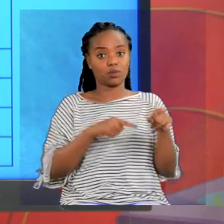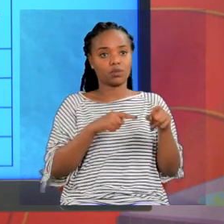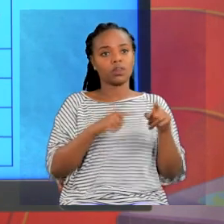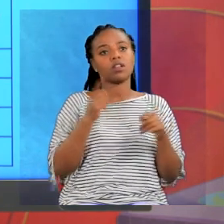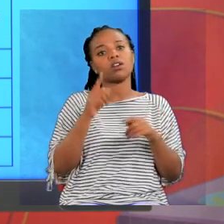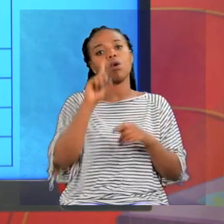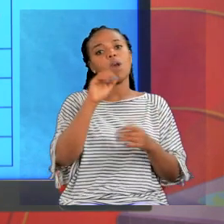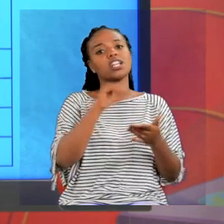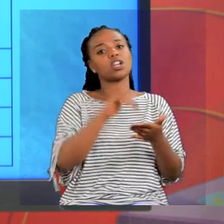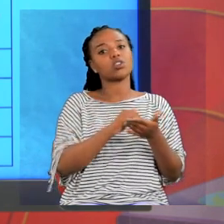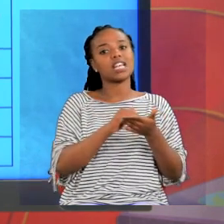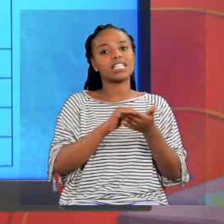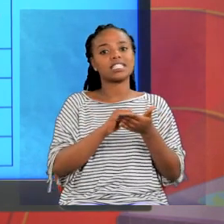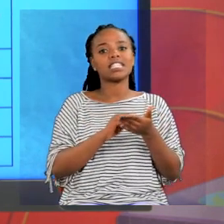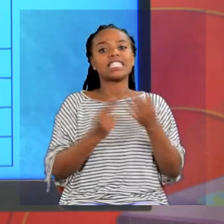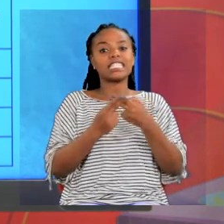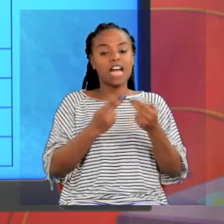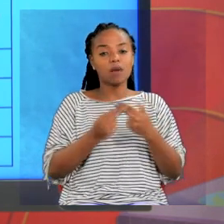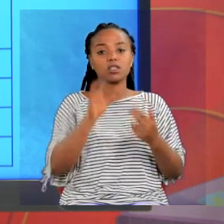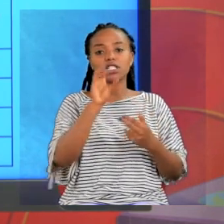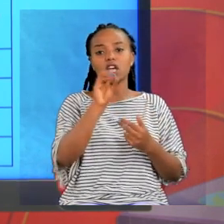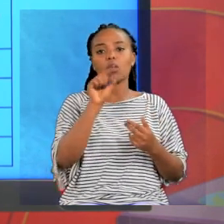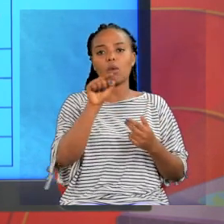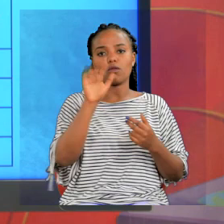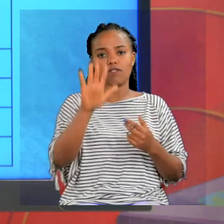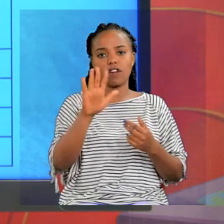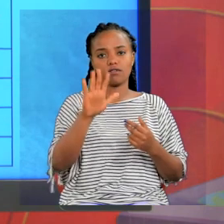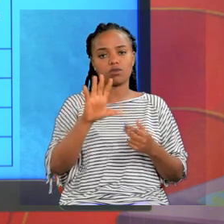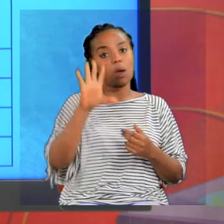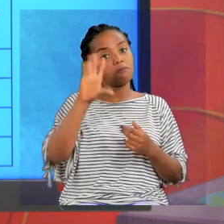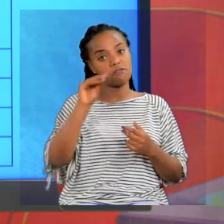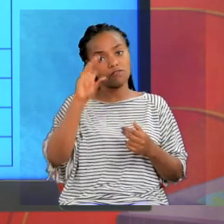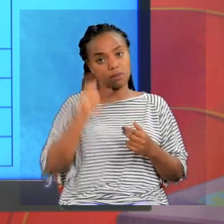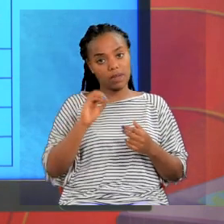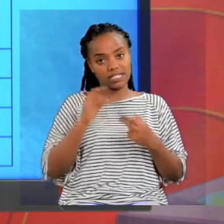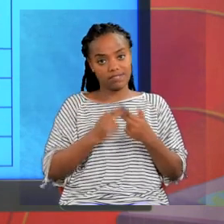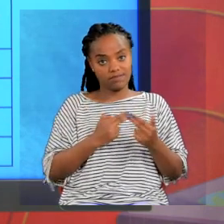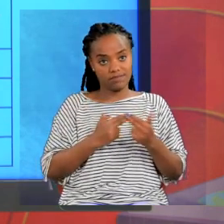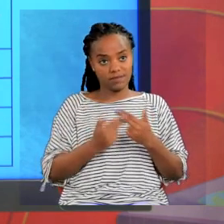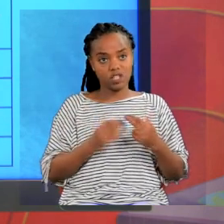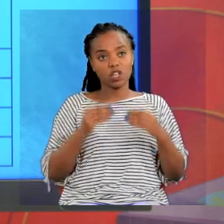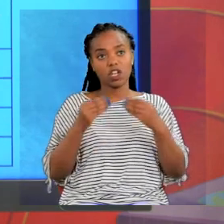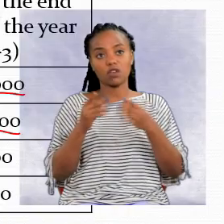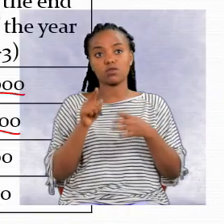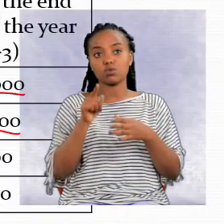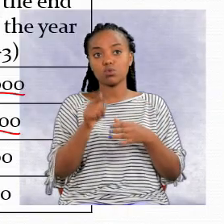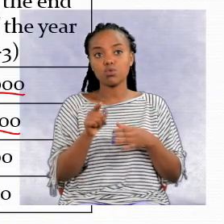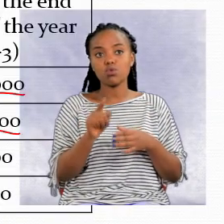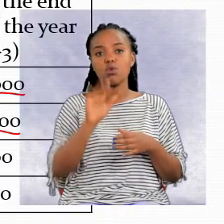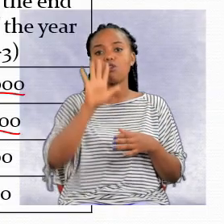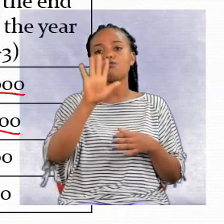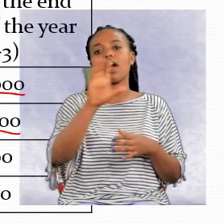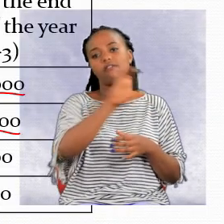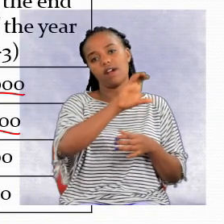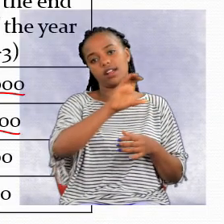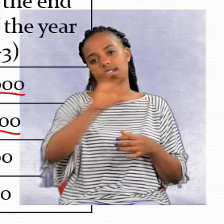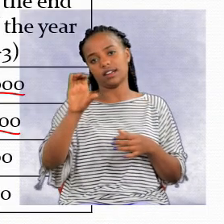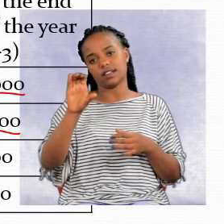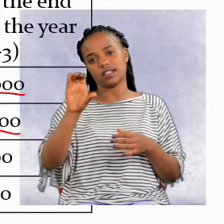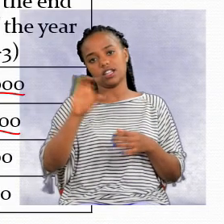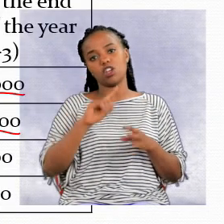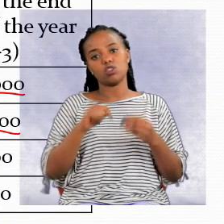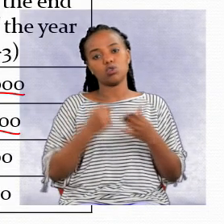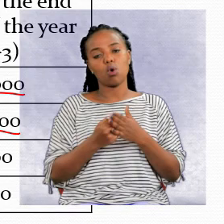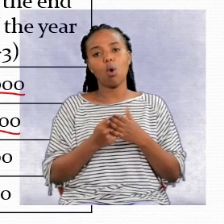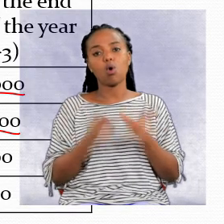depreciate by 50%. So 50% of 1,000 gives you this 500. So